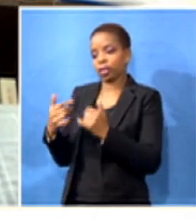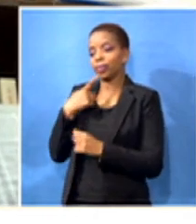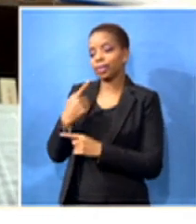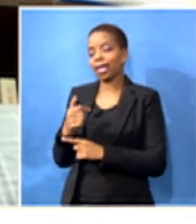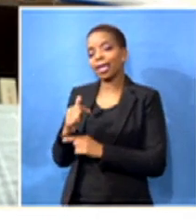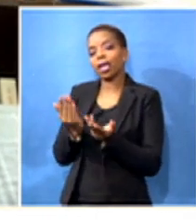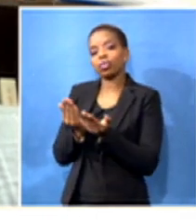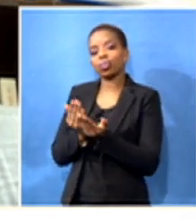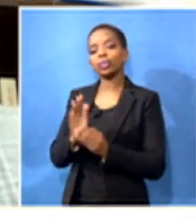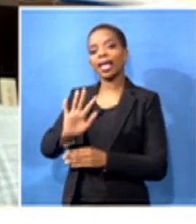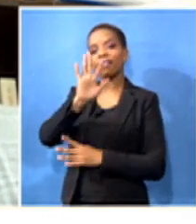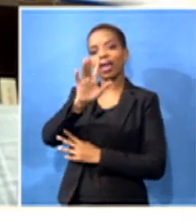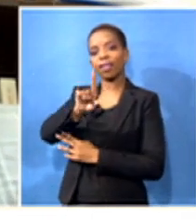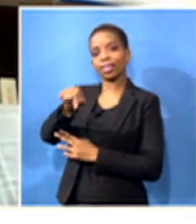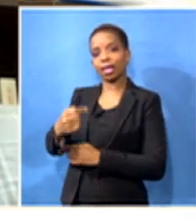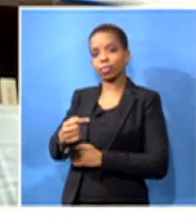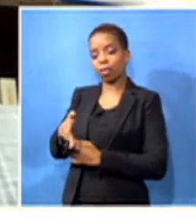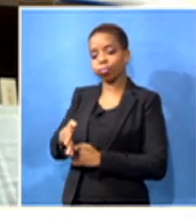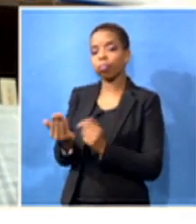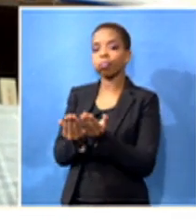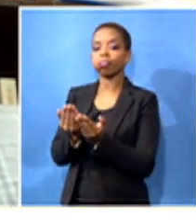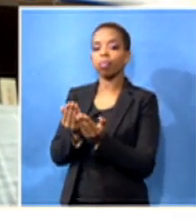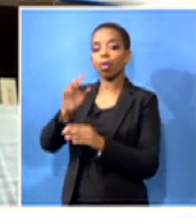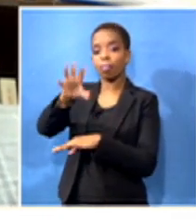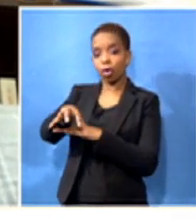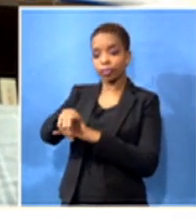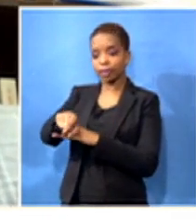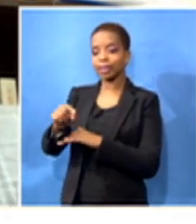schools in the province that already